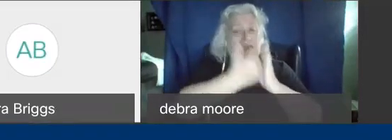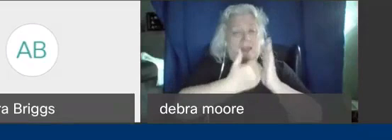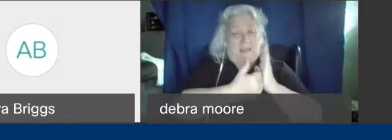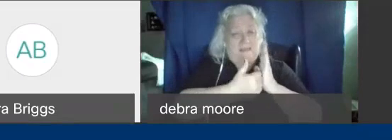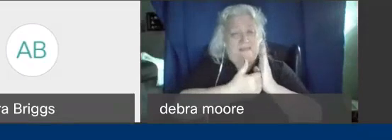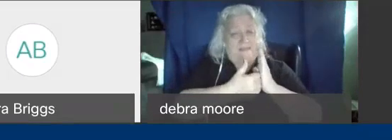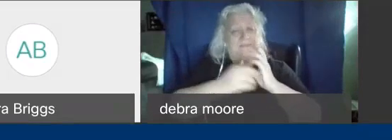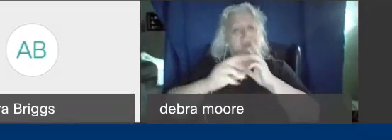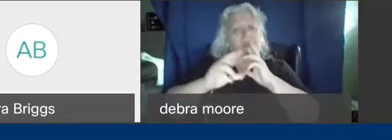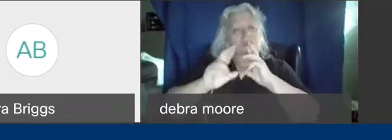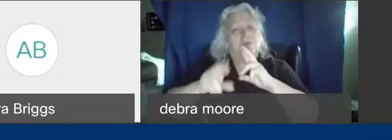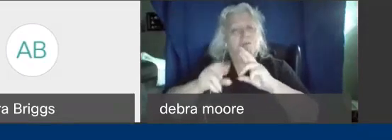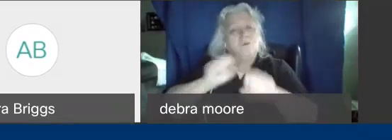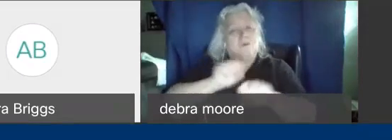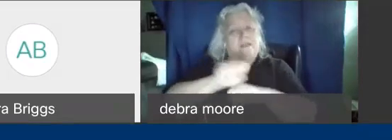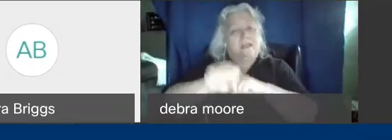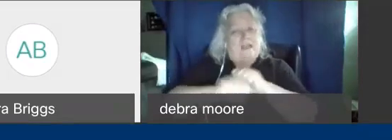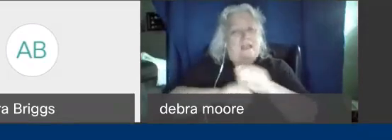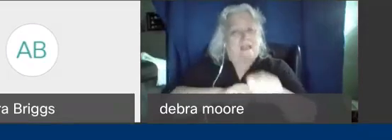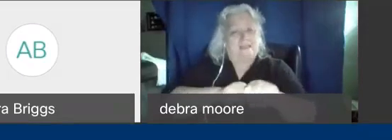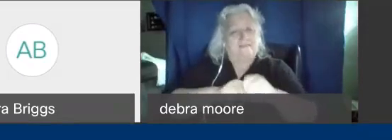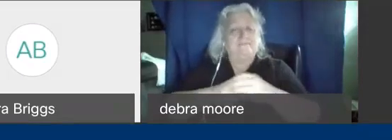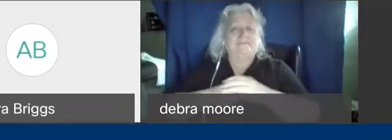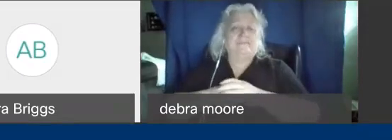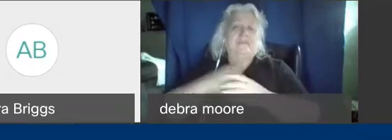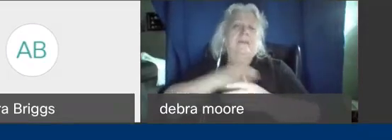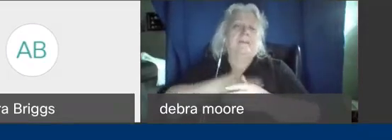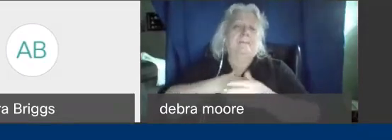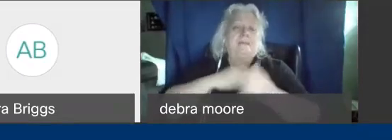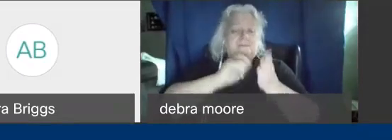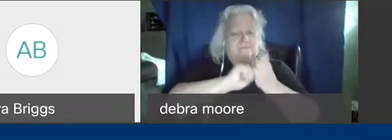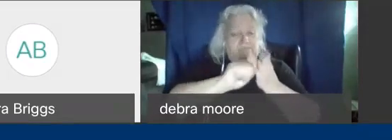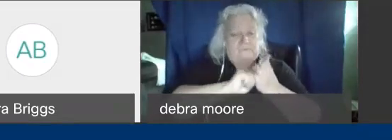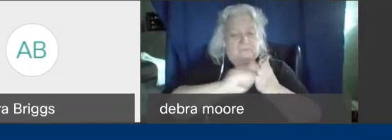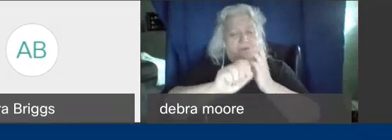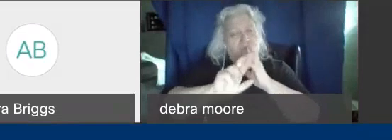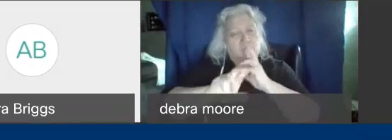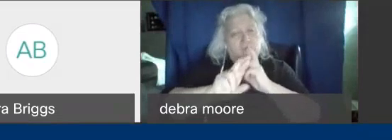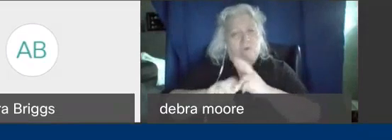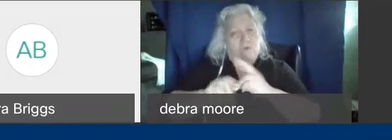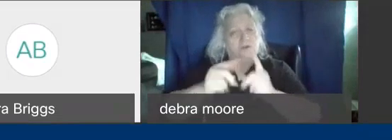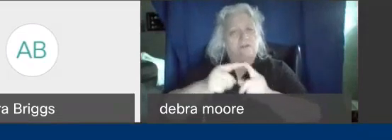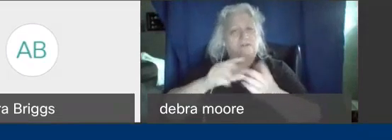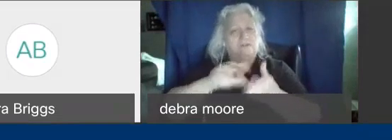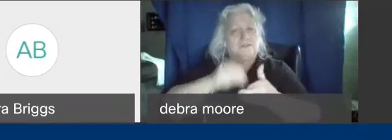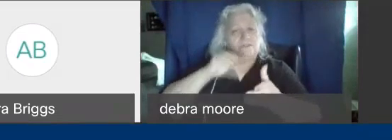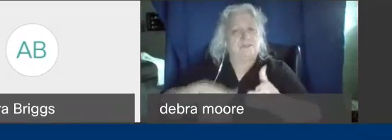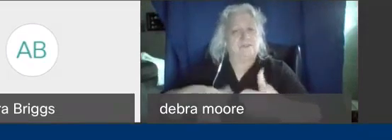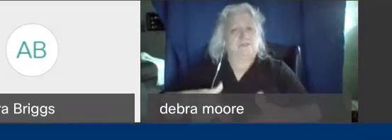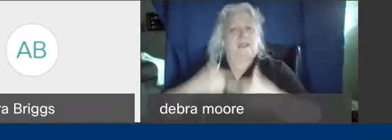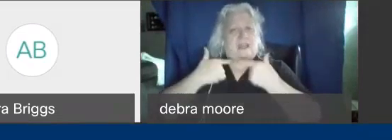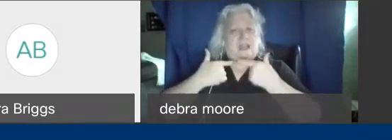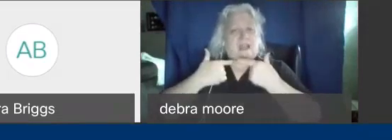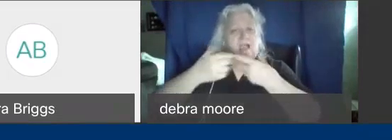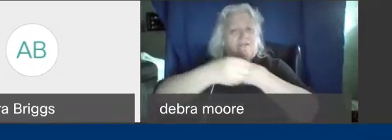Now, reporting hazing. To report hazing, please submit a written report to the Student Life office. This